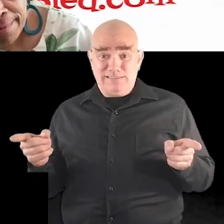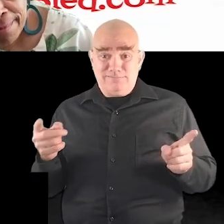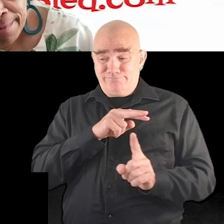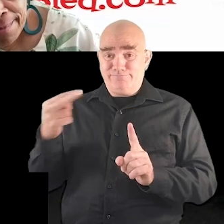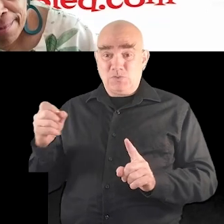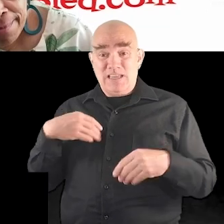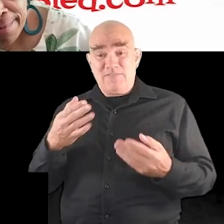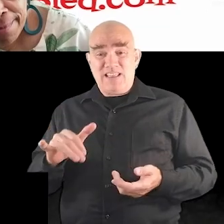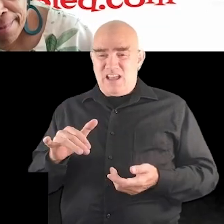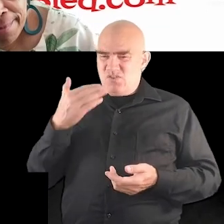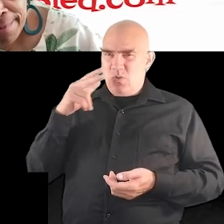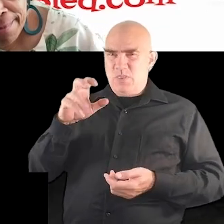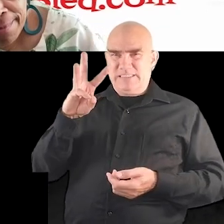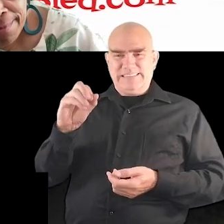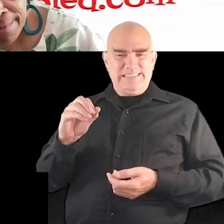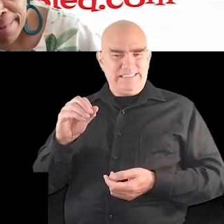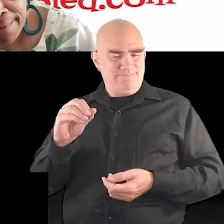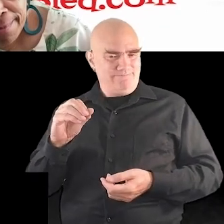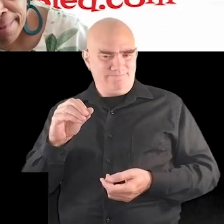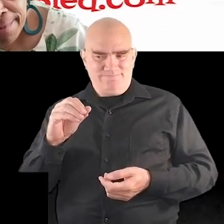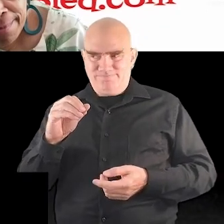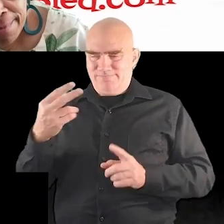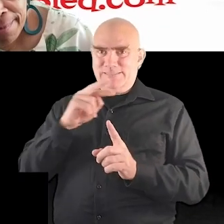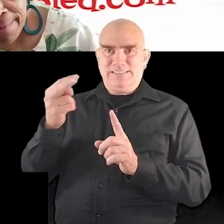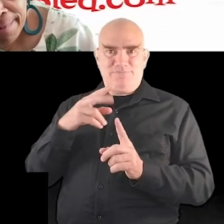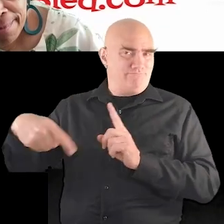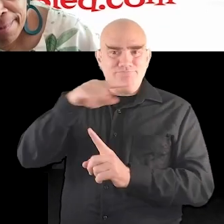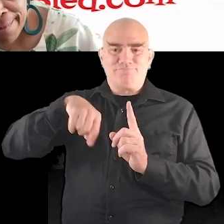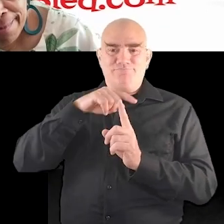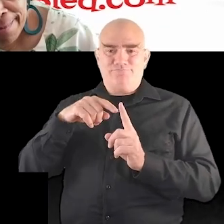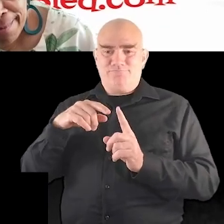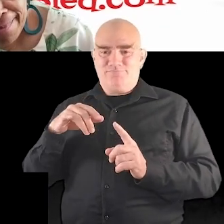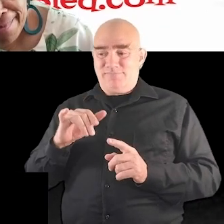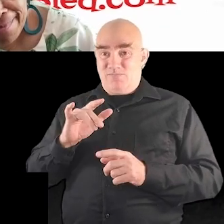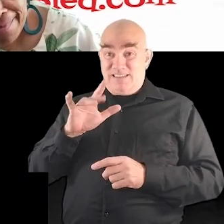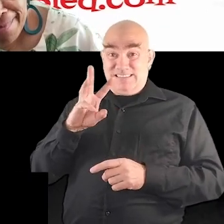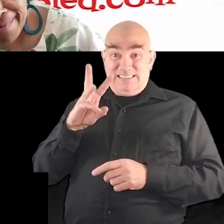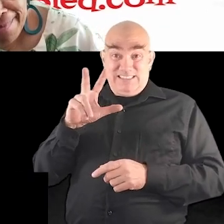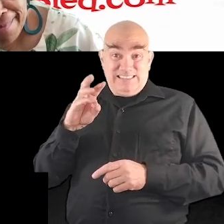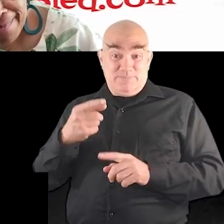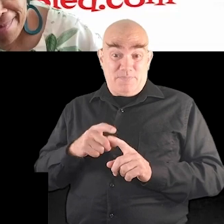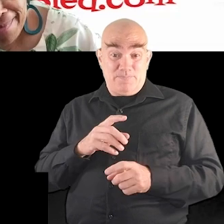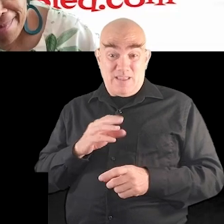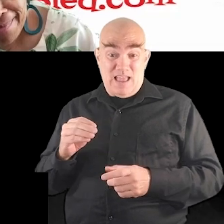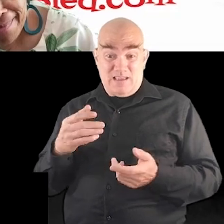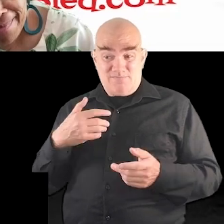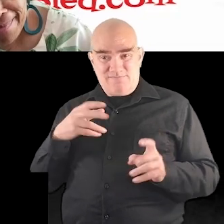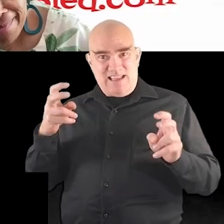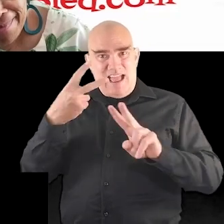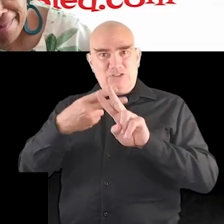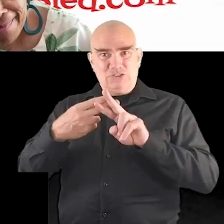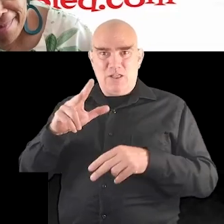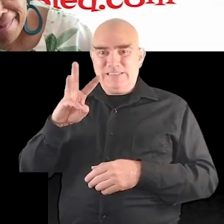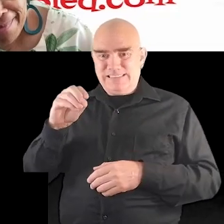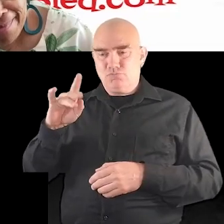relate on both sides. So I give that 360 perspective, which is where that 360 come from. And I